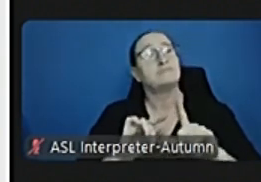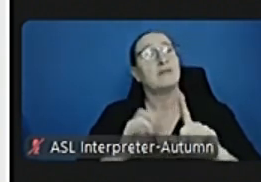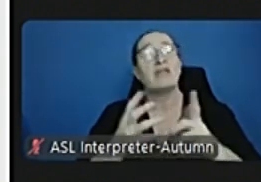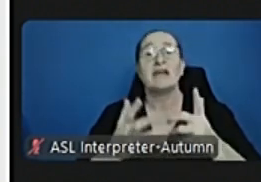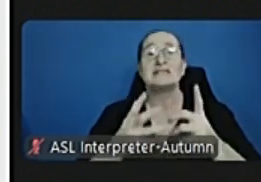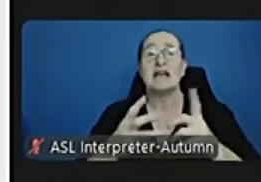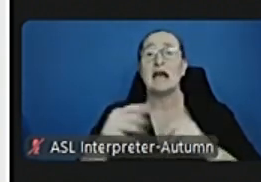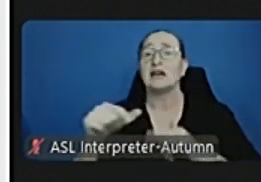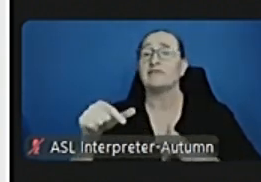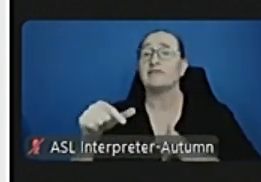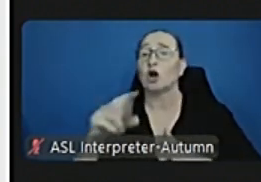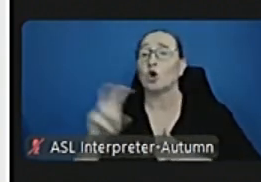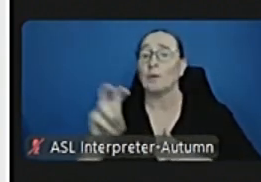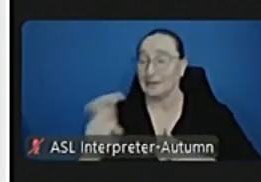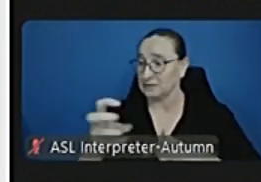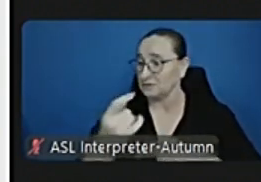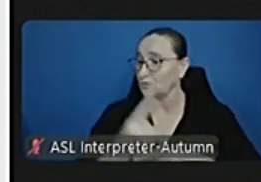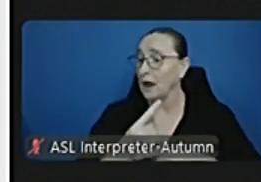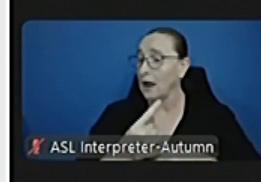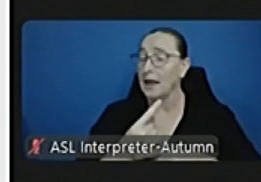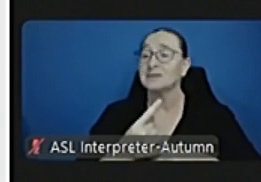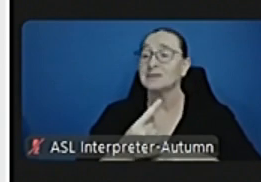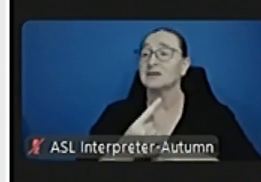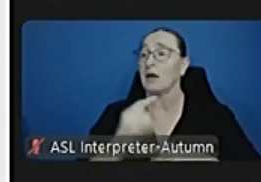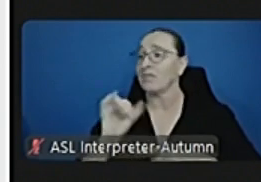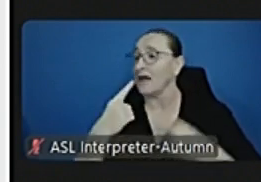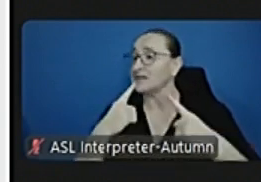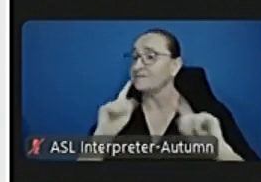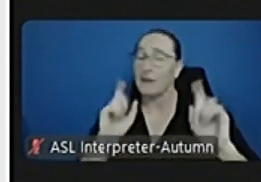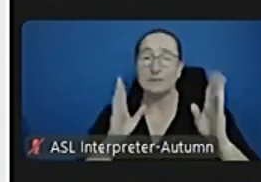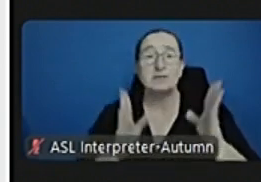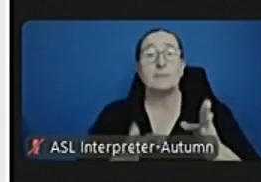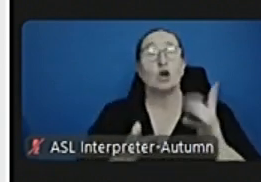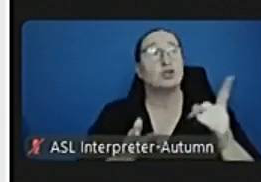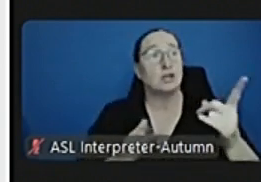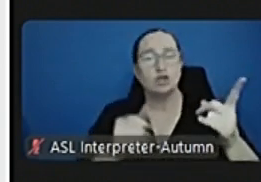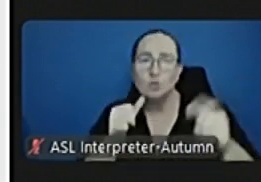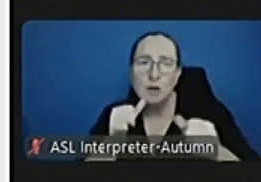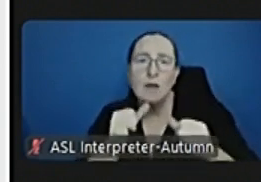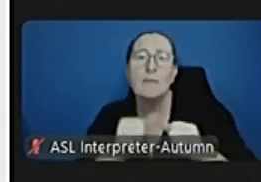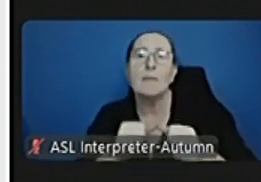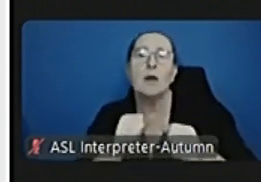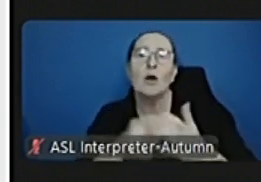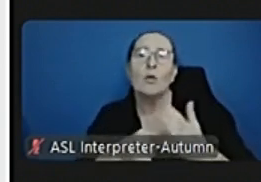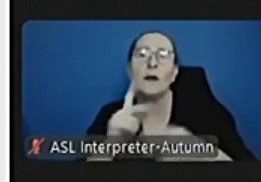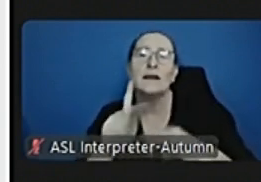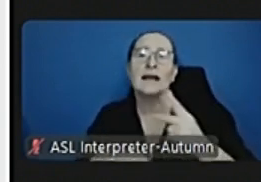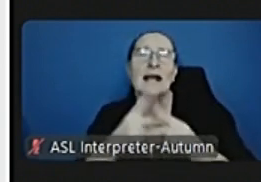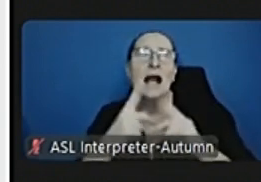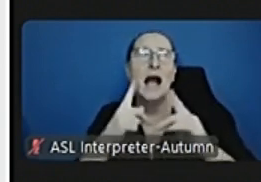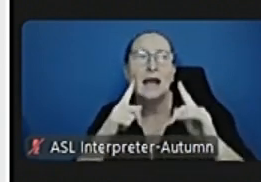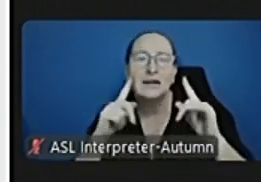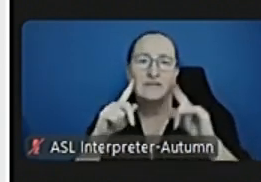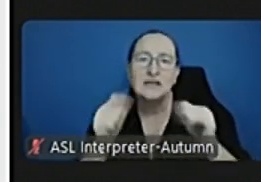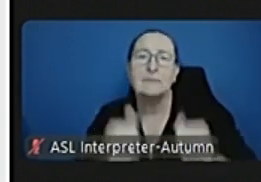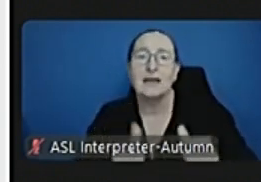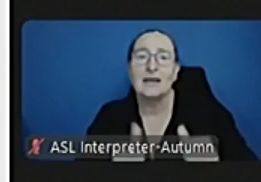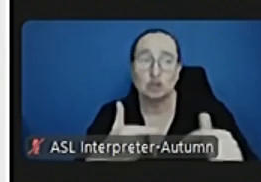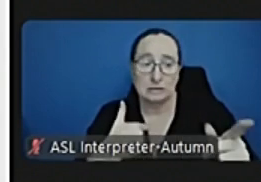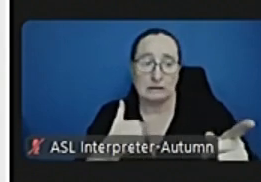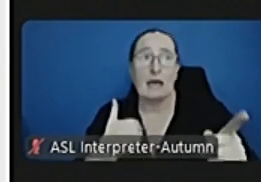here, right? This is a famous person. Do you remember what type of dementia that he had?